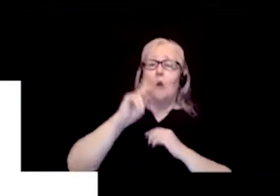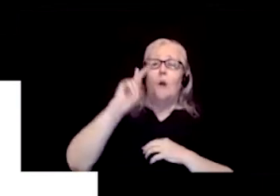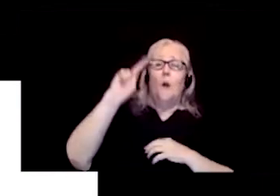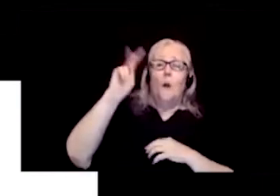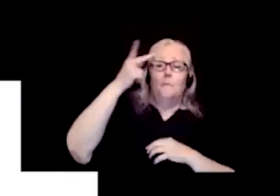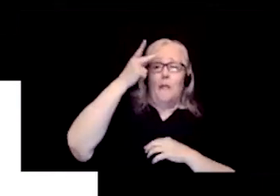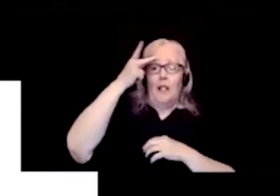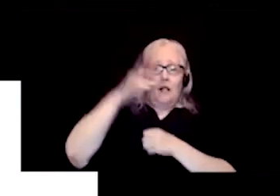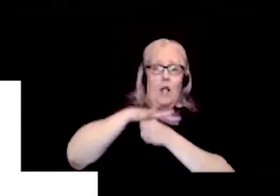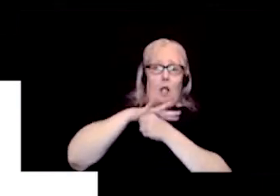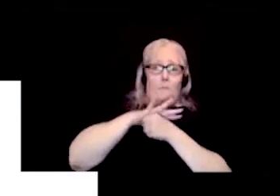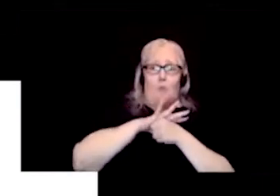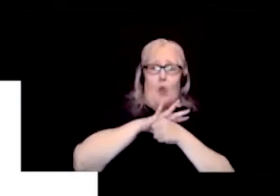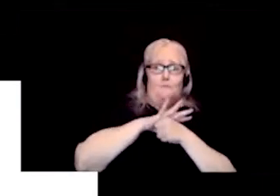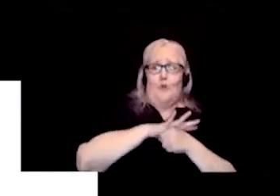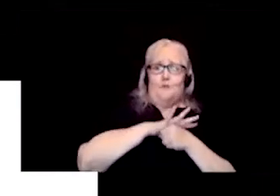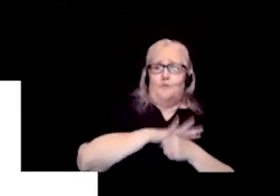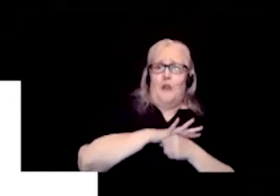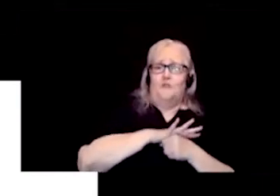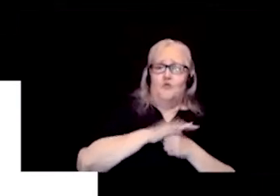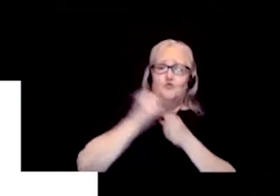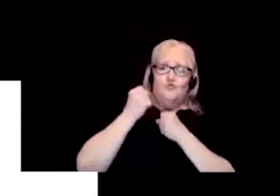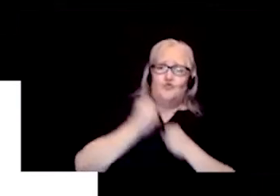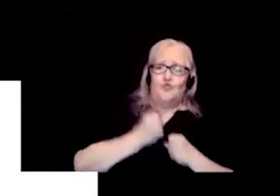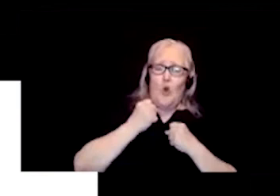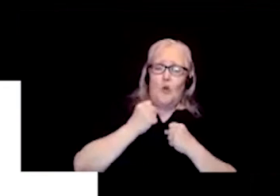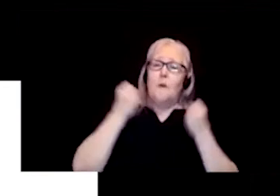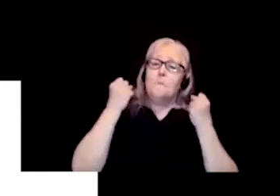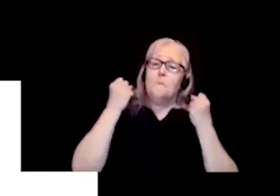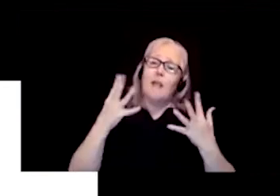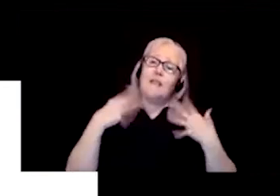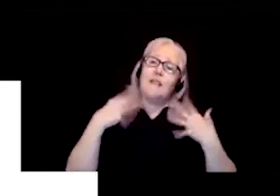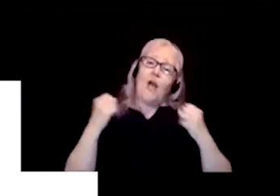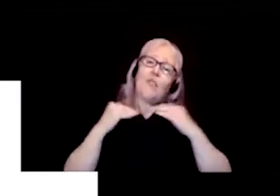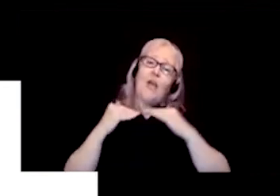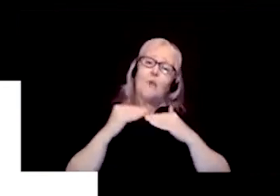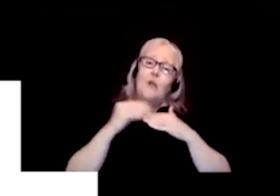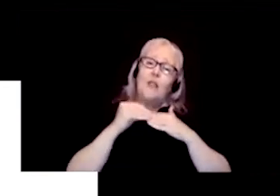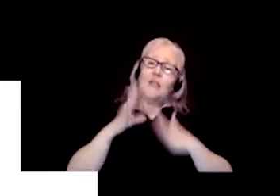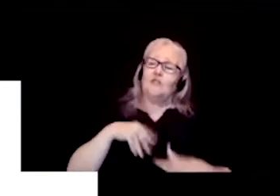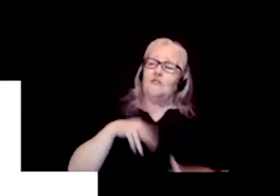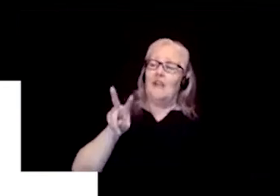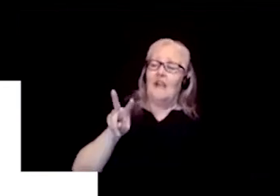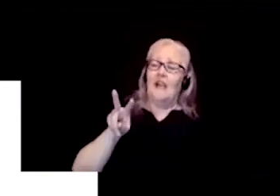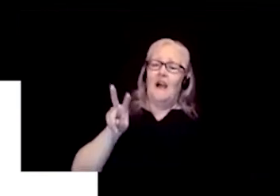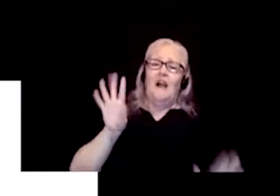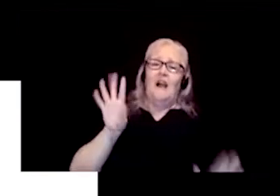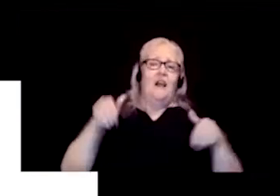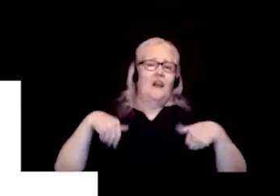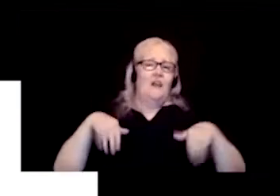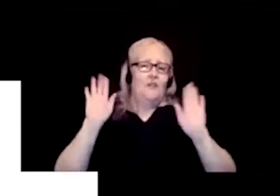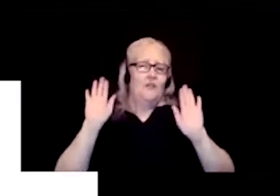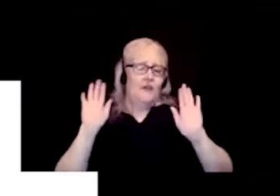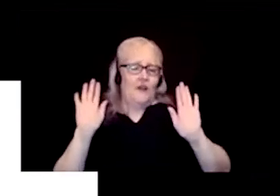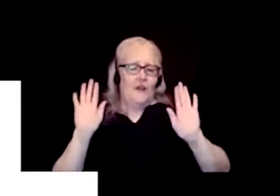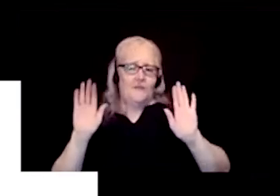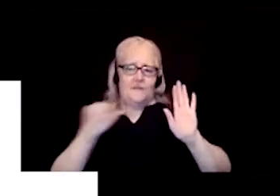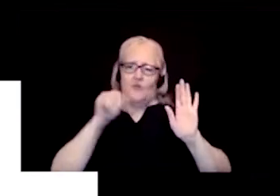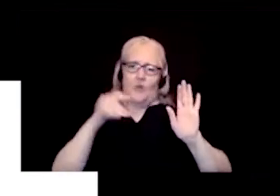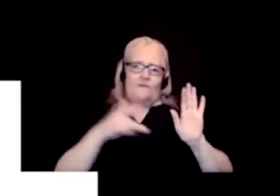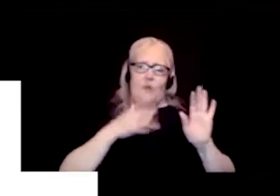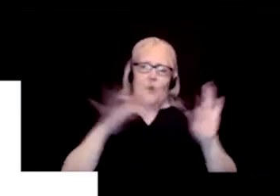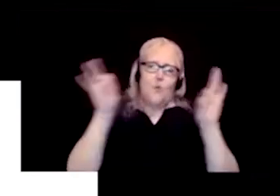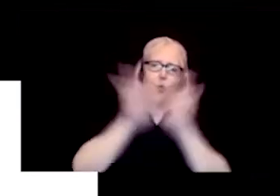got too much, a lot of health equity leaders lost the political will to continue to beat back on that